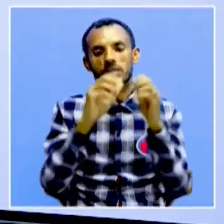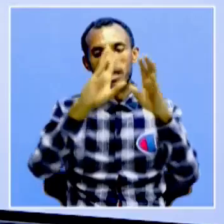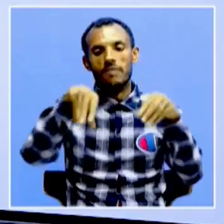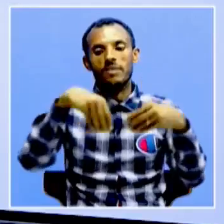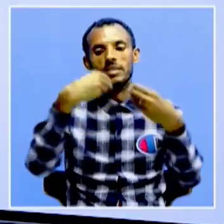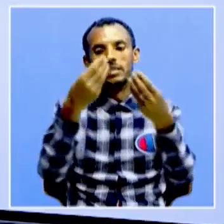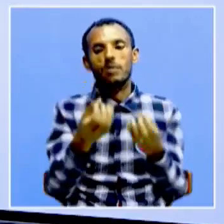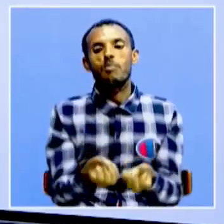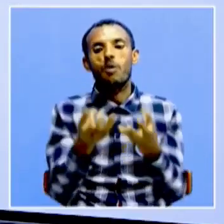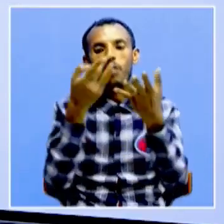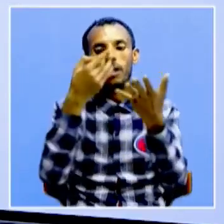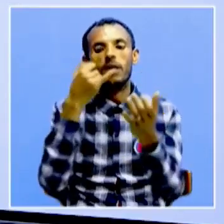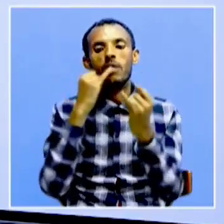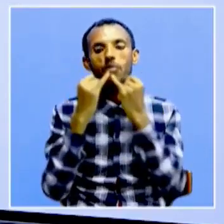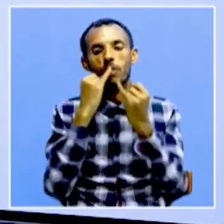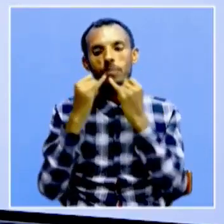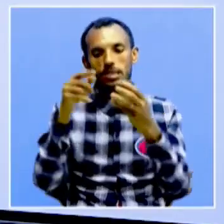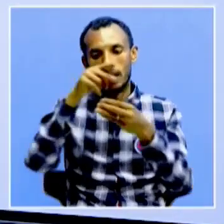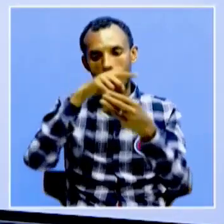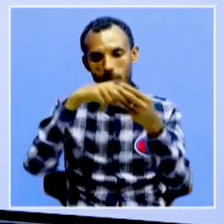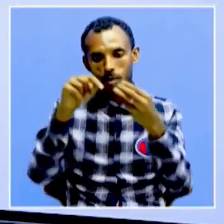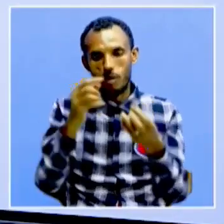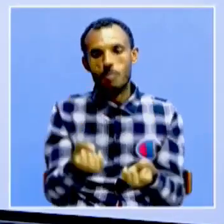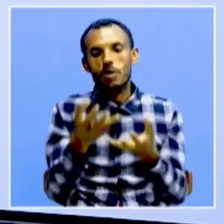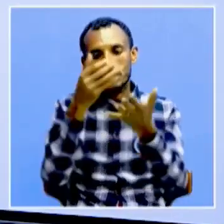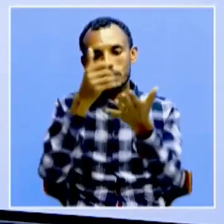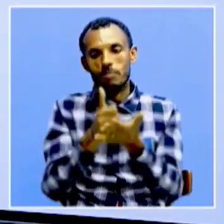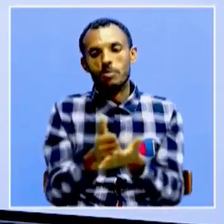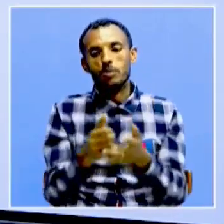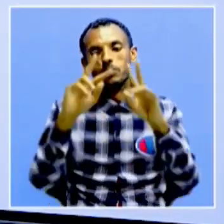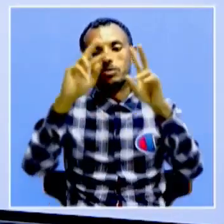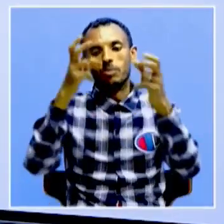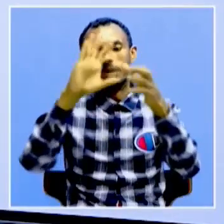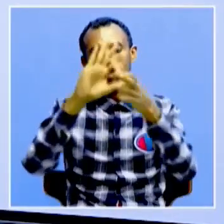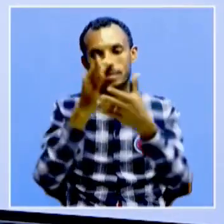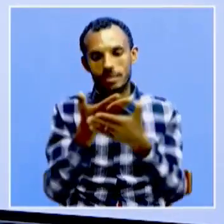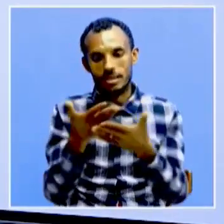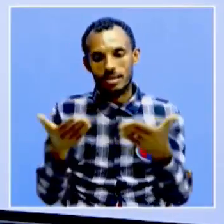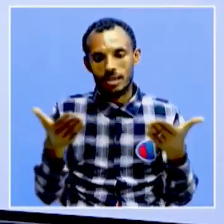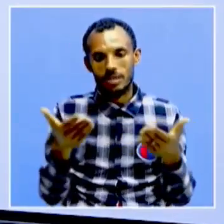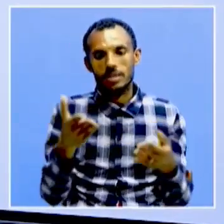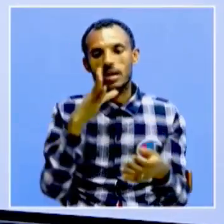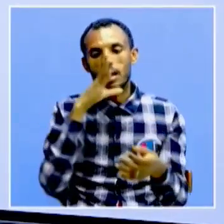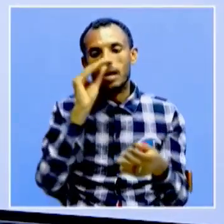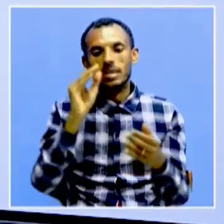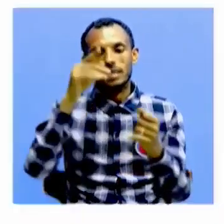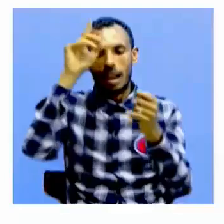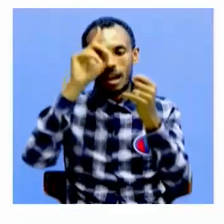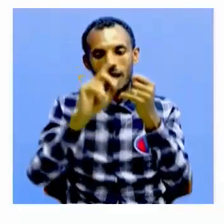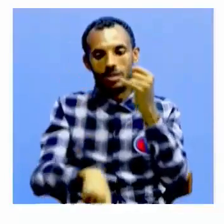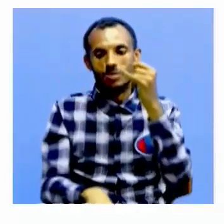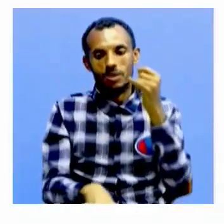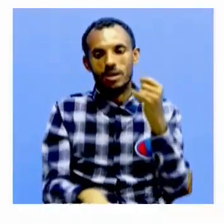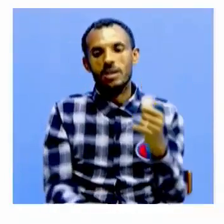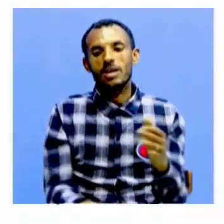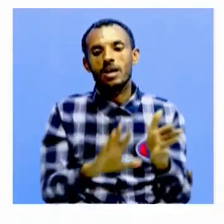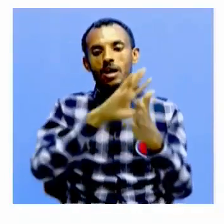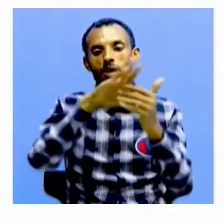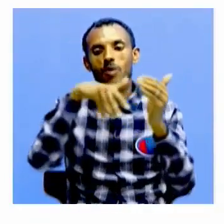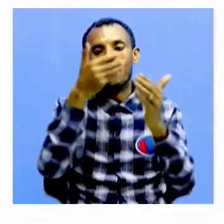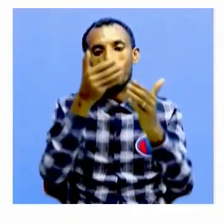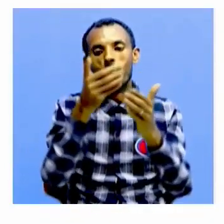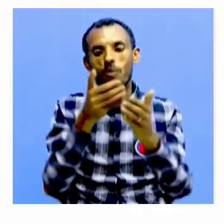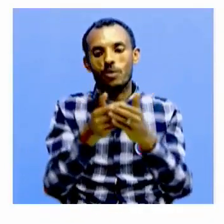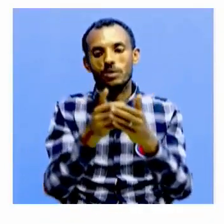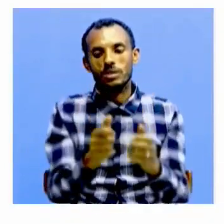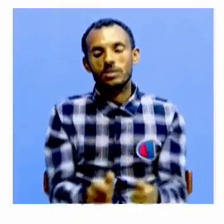more information, more support to the topic sentence, right? And then the last one, conclusive or